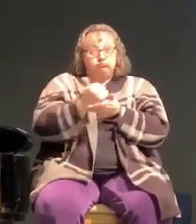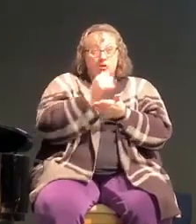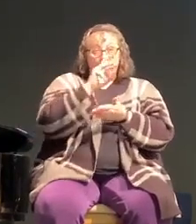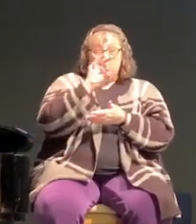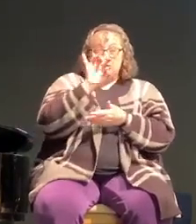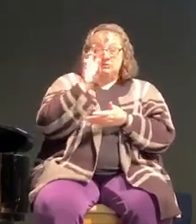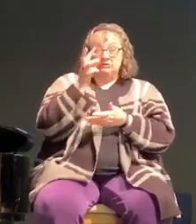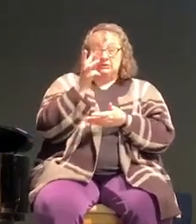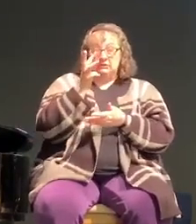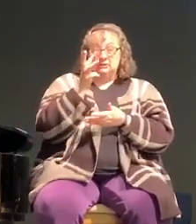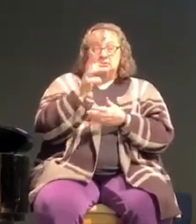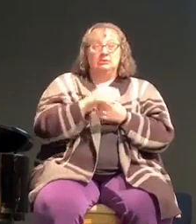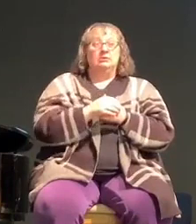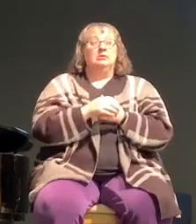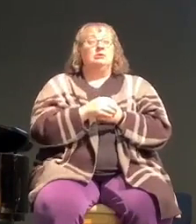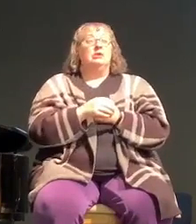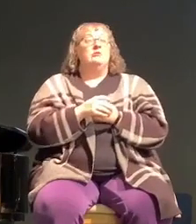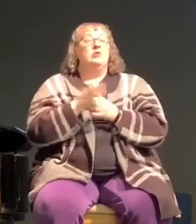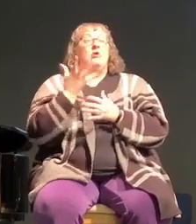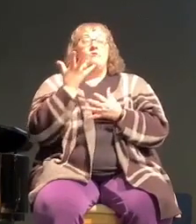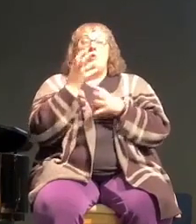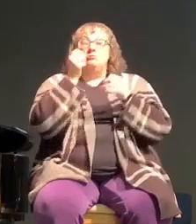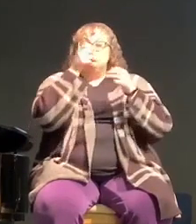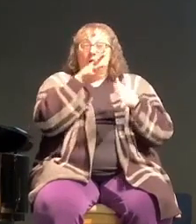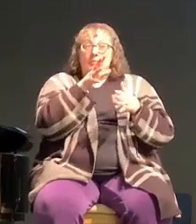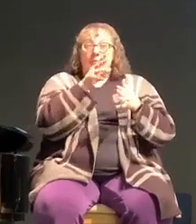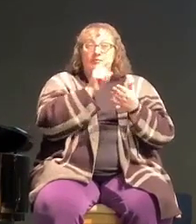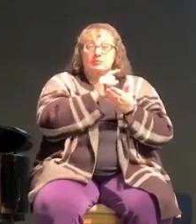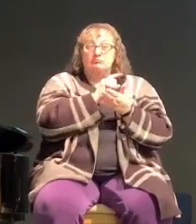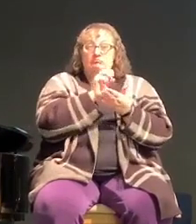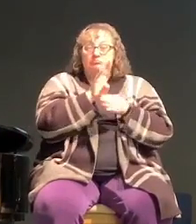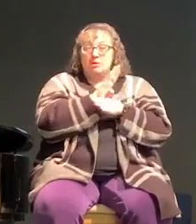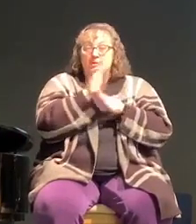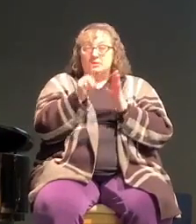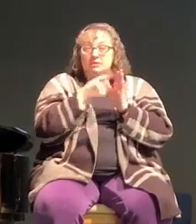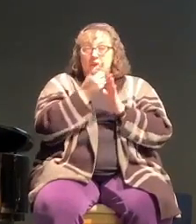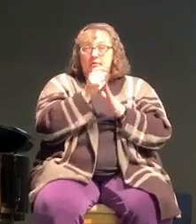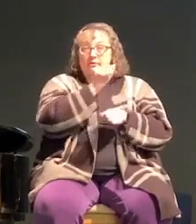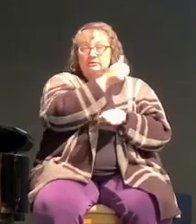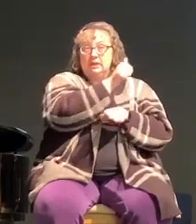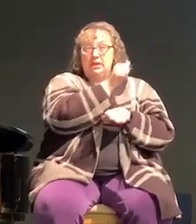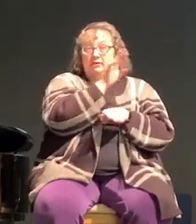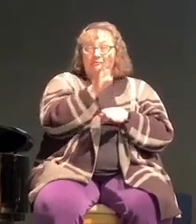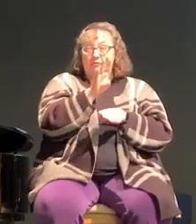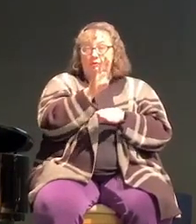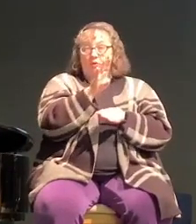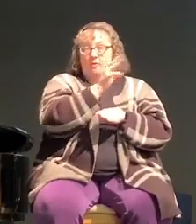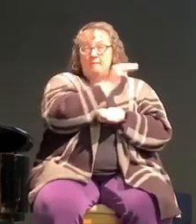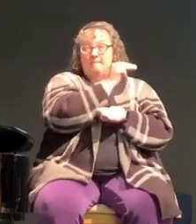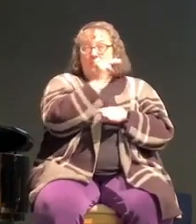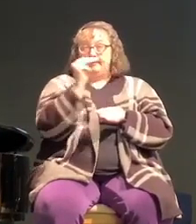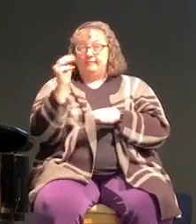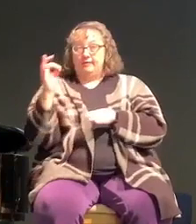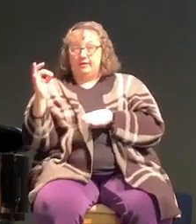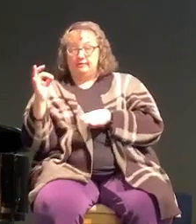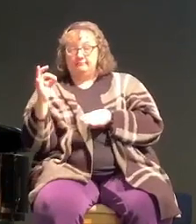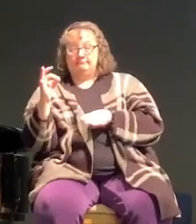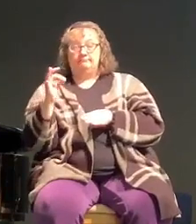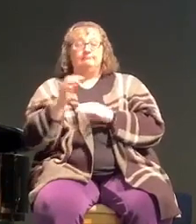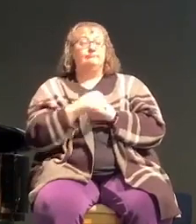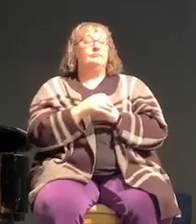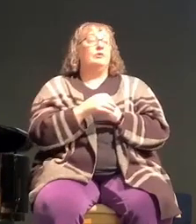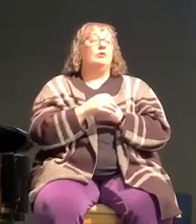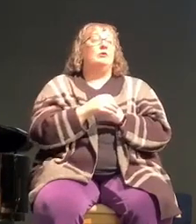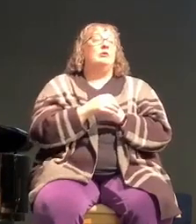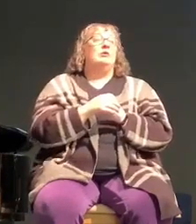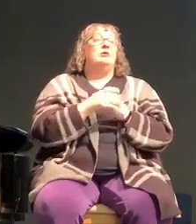6th for this. And if you want to drop them off during our regular business hours of 10 a.m. to 4 p.m. Monday through Friday, you can do that. Or if you're out